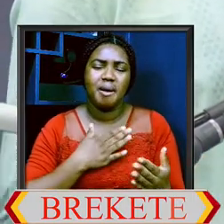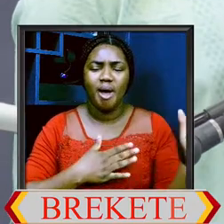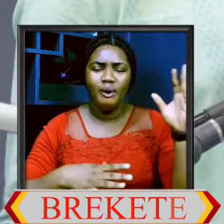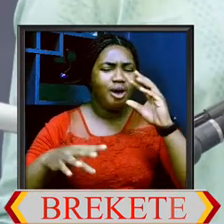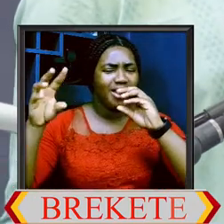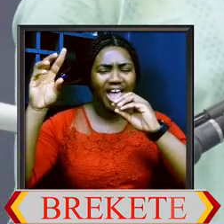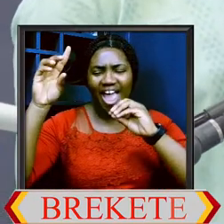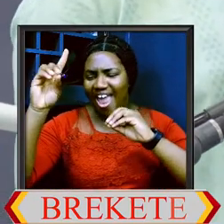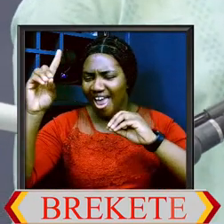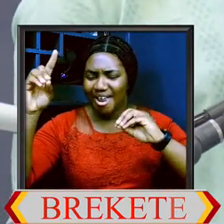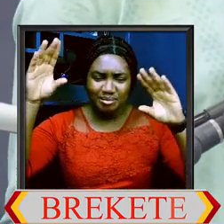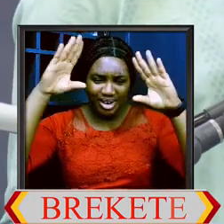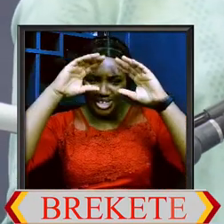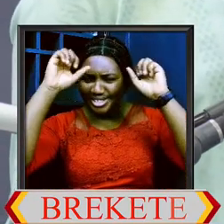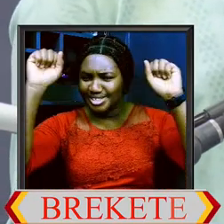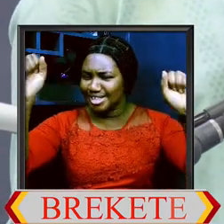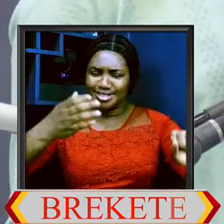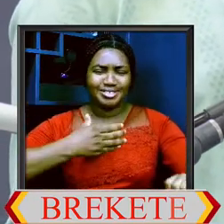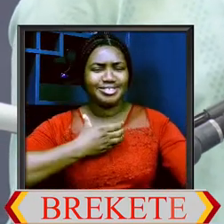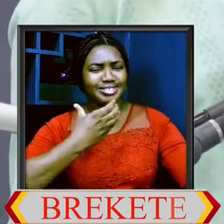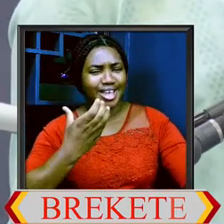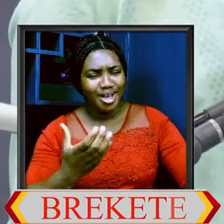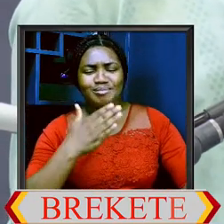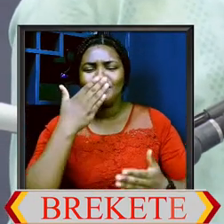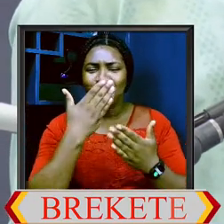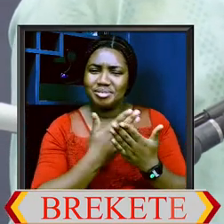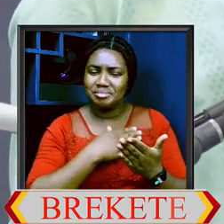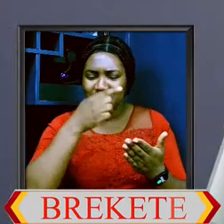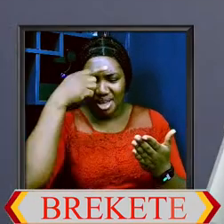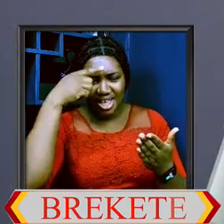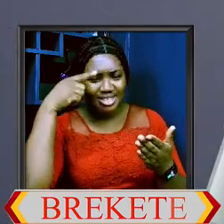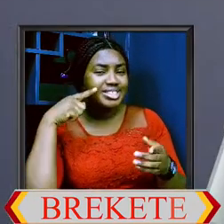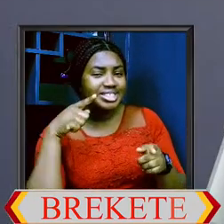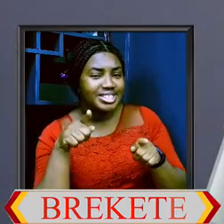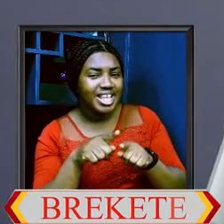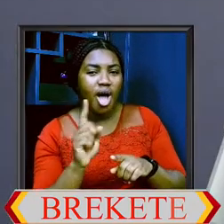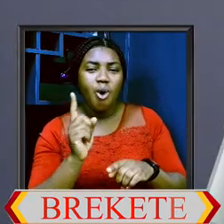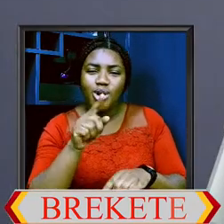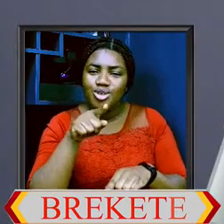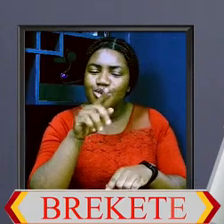morning good morning my sister where